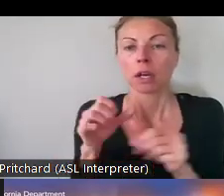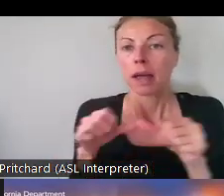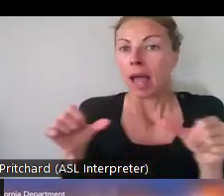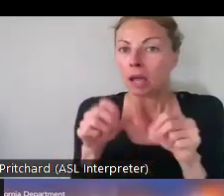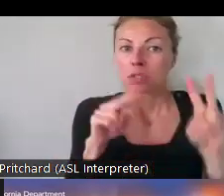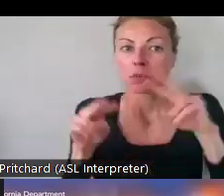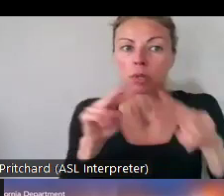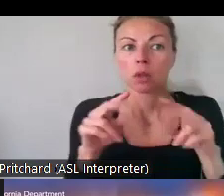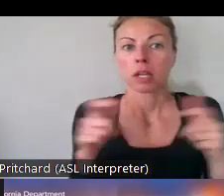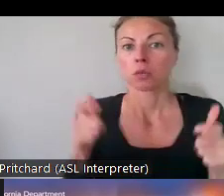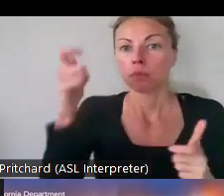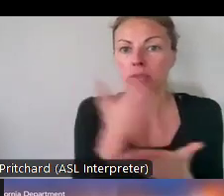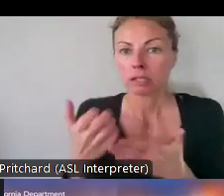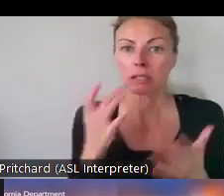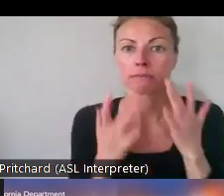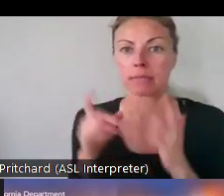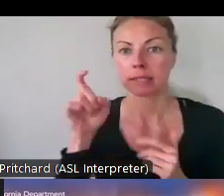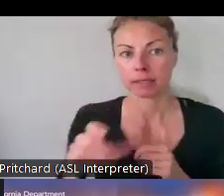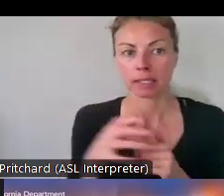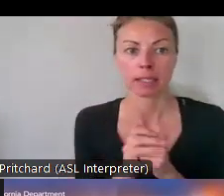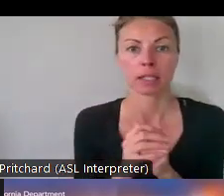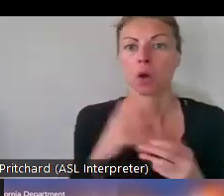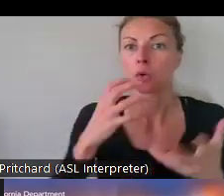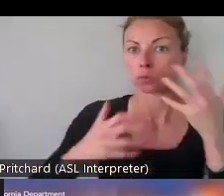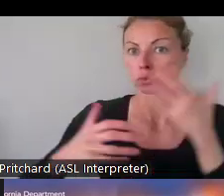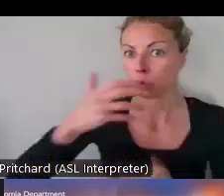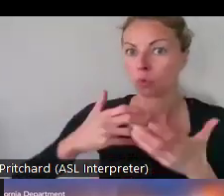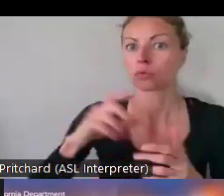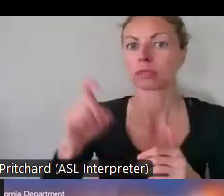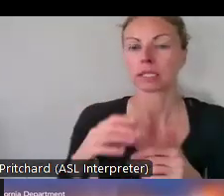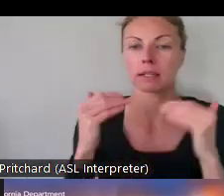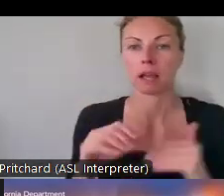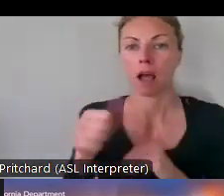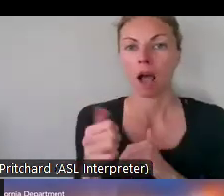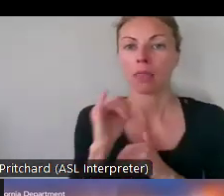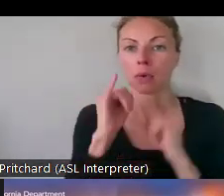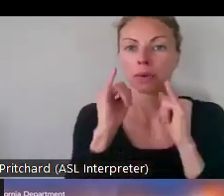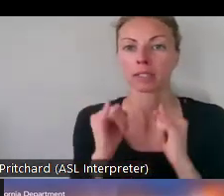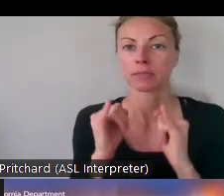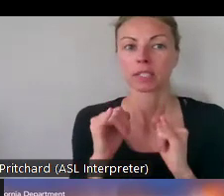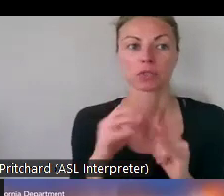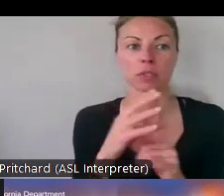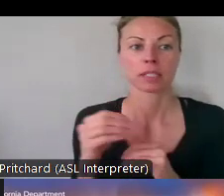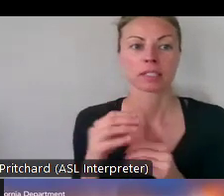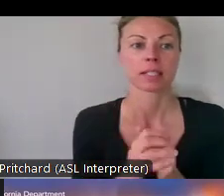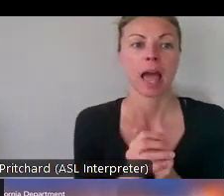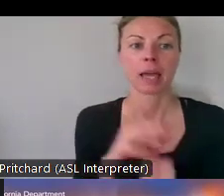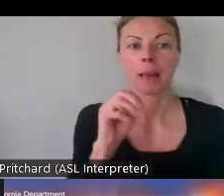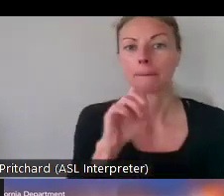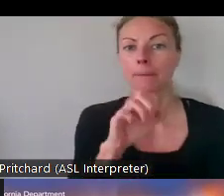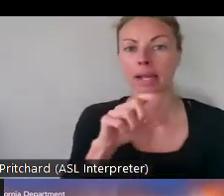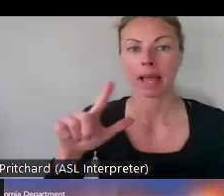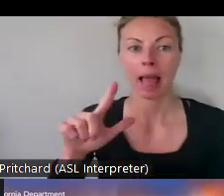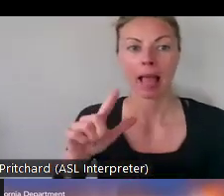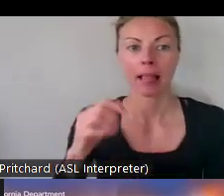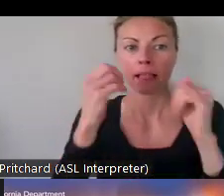at are greatest economic need, greatest social need, other individuals, and Medi-Cal underserved. You can see under the